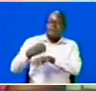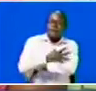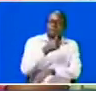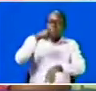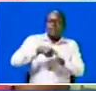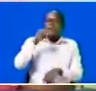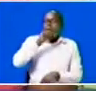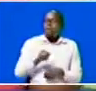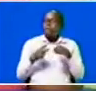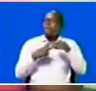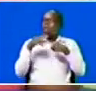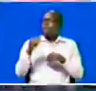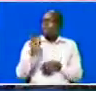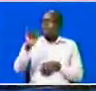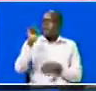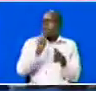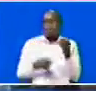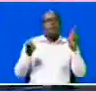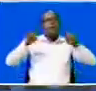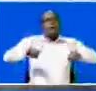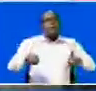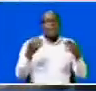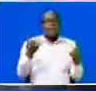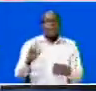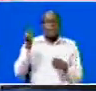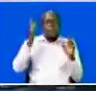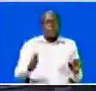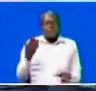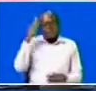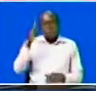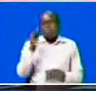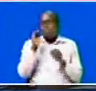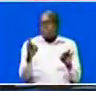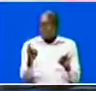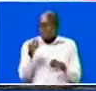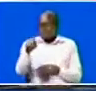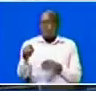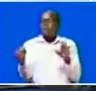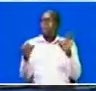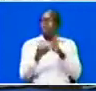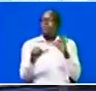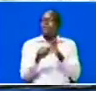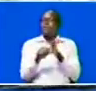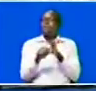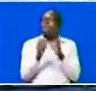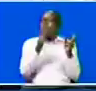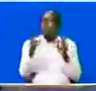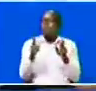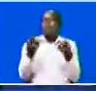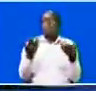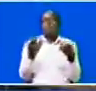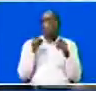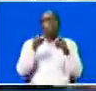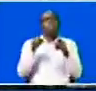you're 70, then you're asking, what happened? Kwa sasa, Wakenya hawajui iwapo vita hivi vya sasa ni gumzo la kawaida la